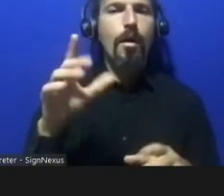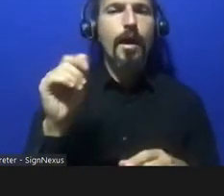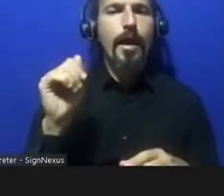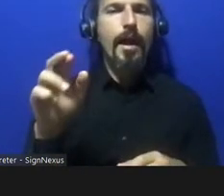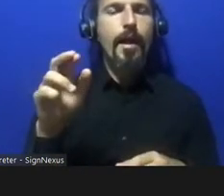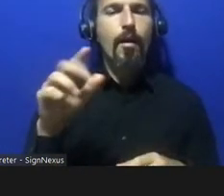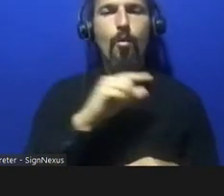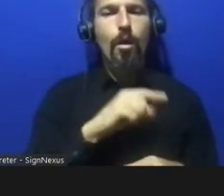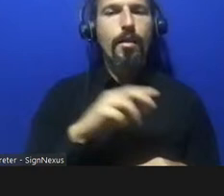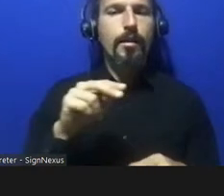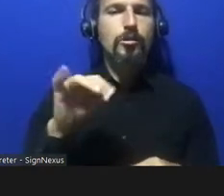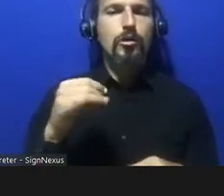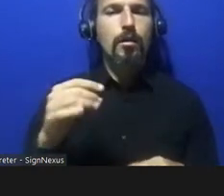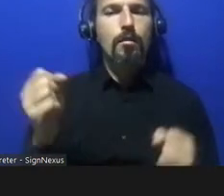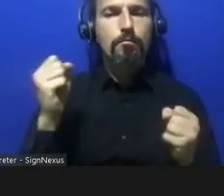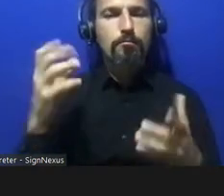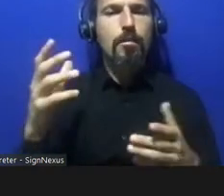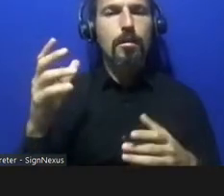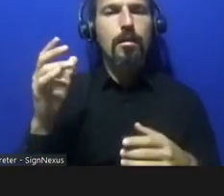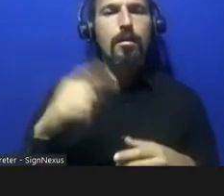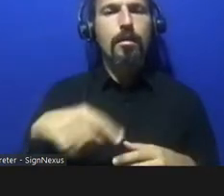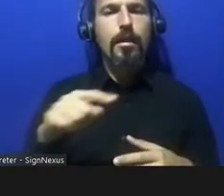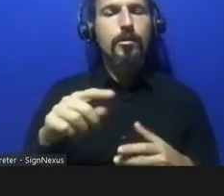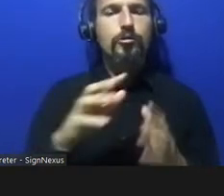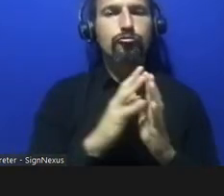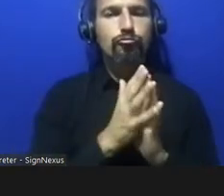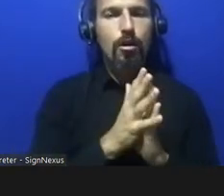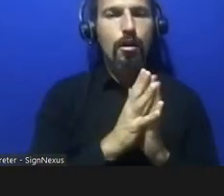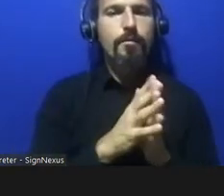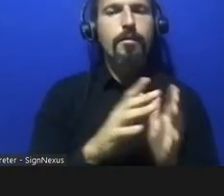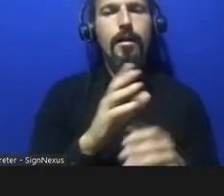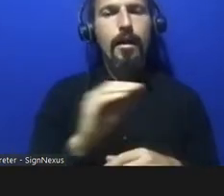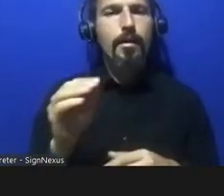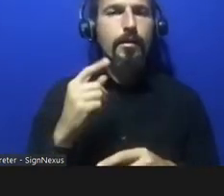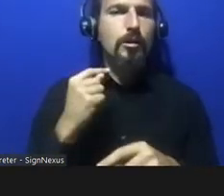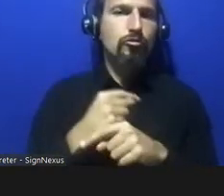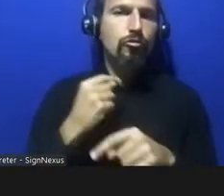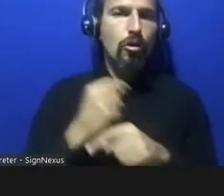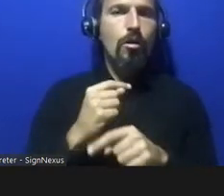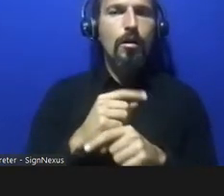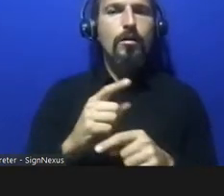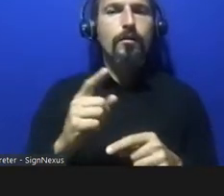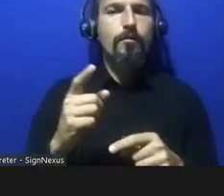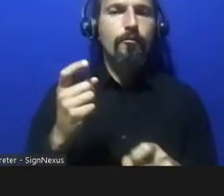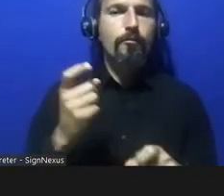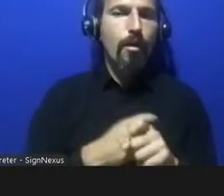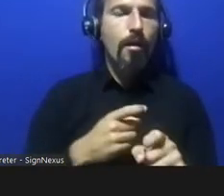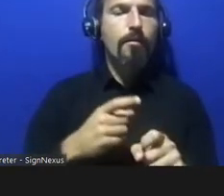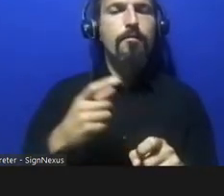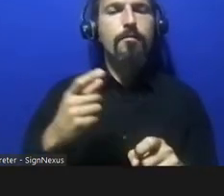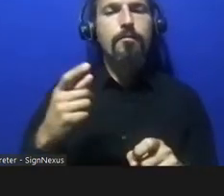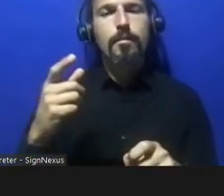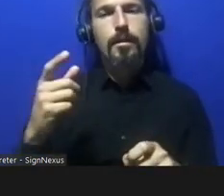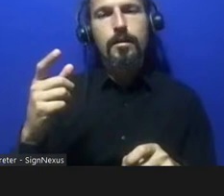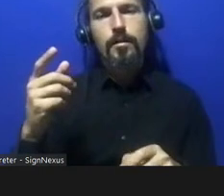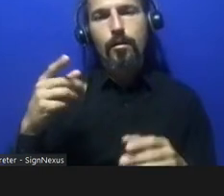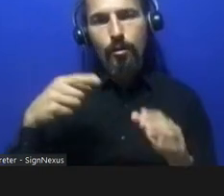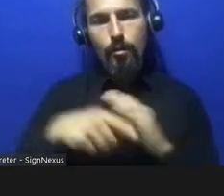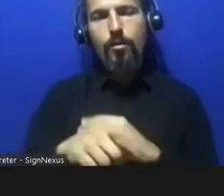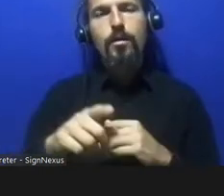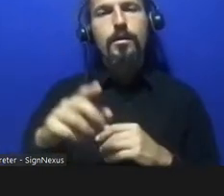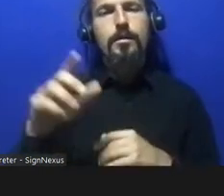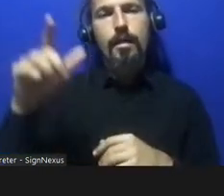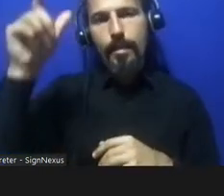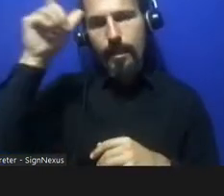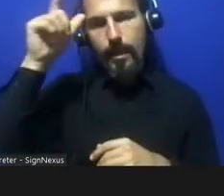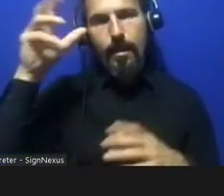jersey due to the immense amount of cut through traffic including truck traffic that is headed to or from the lincoln and holland tunnels the american lung